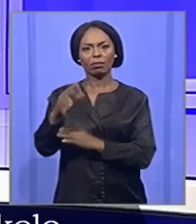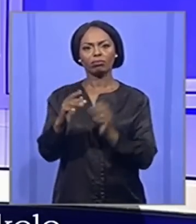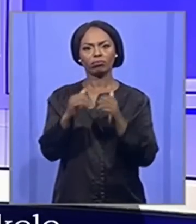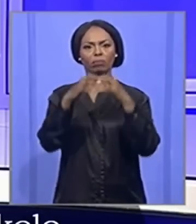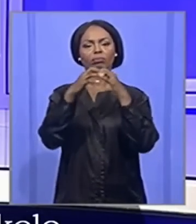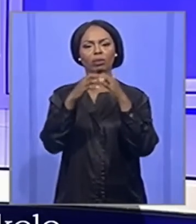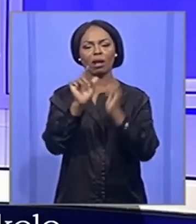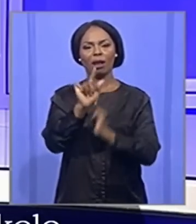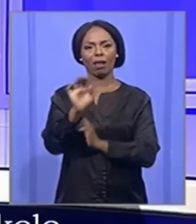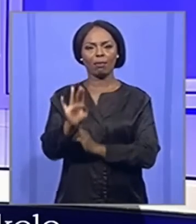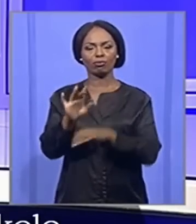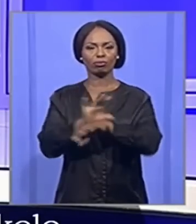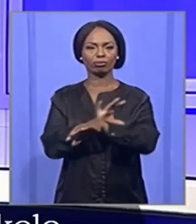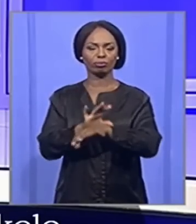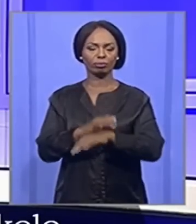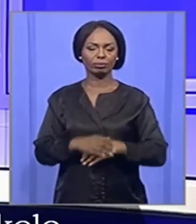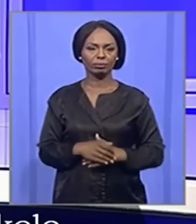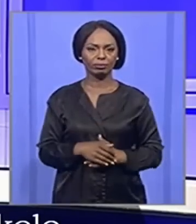sena.